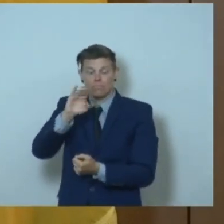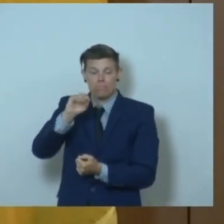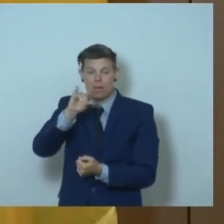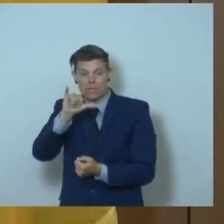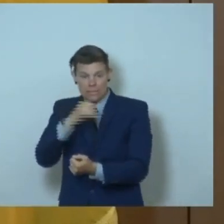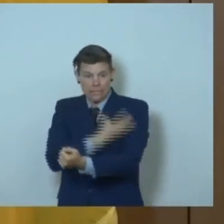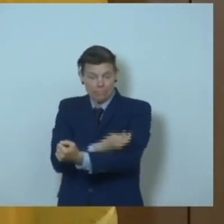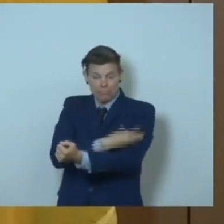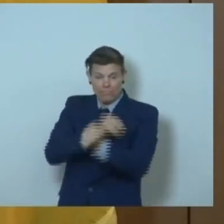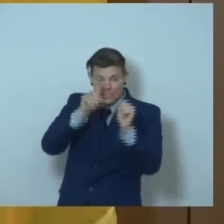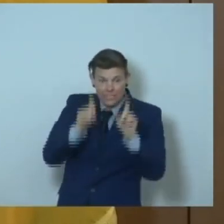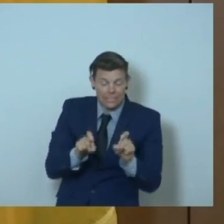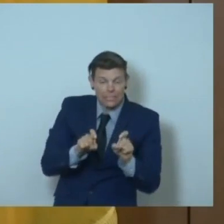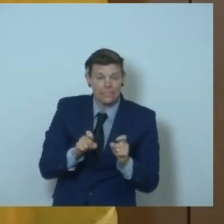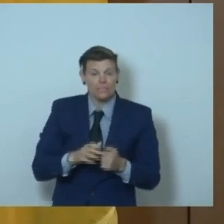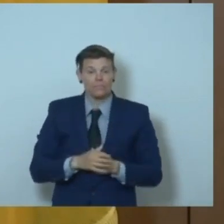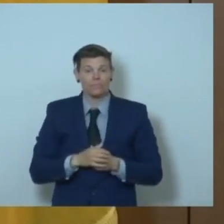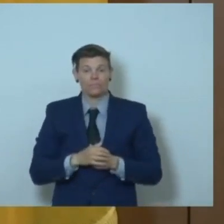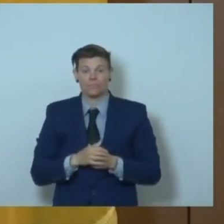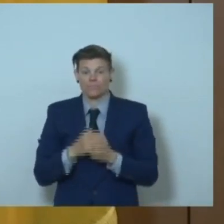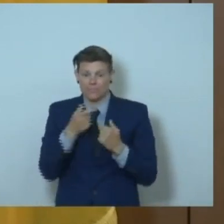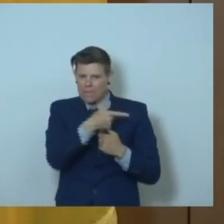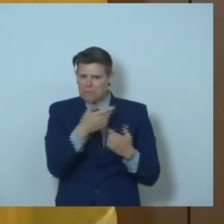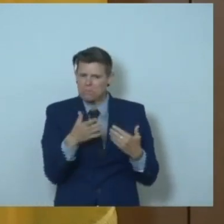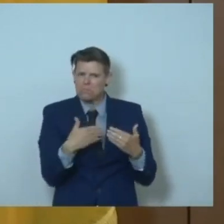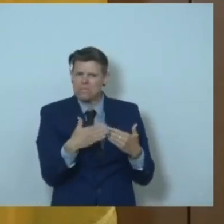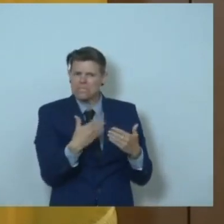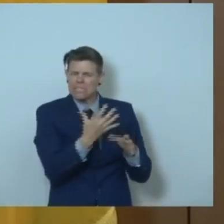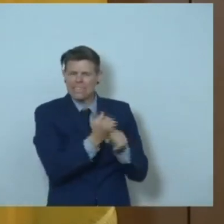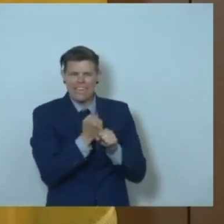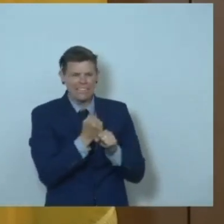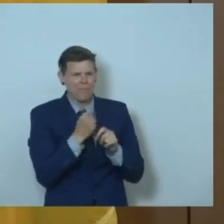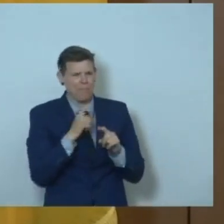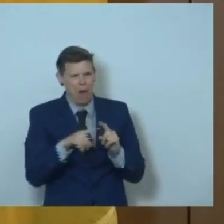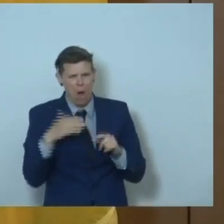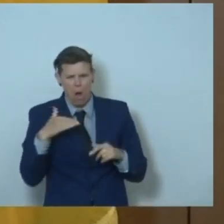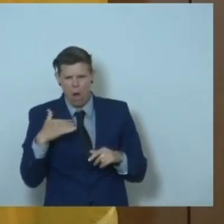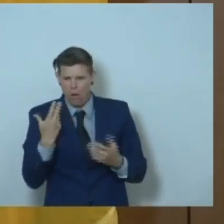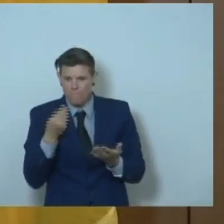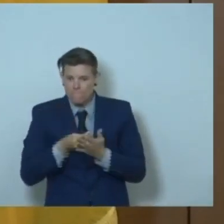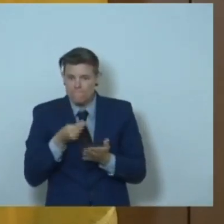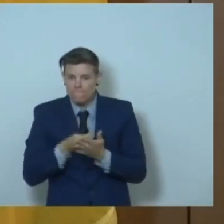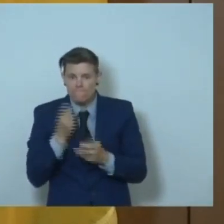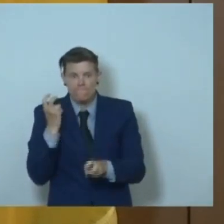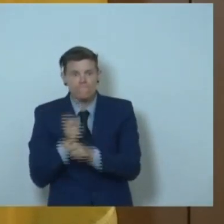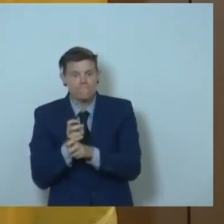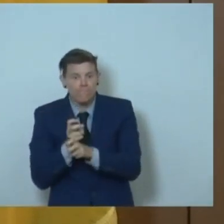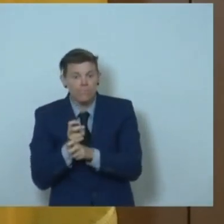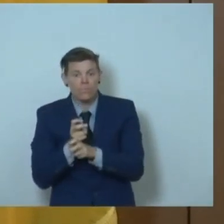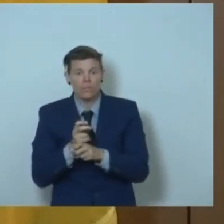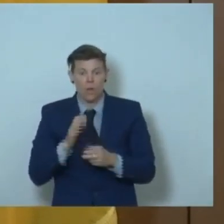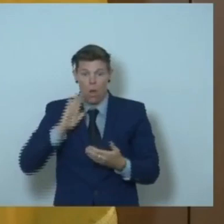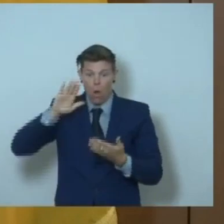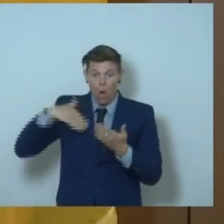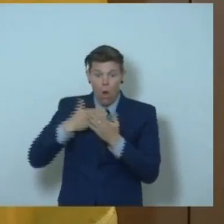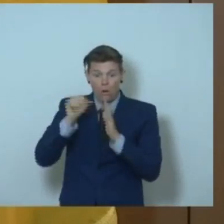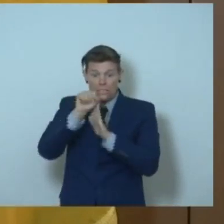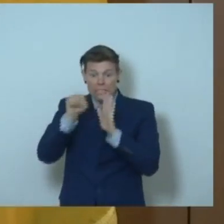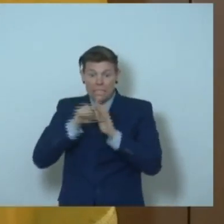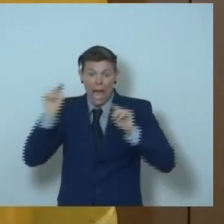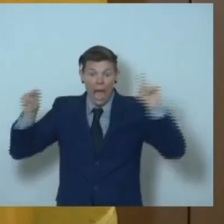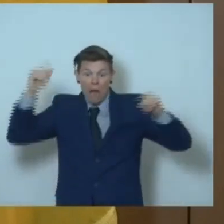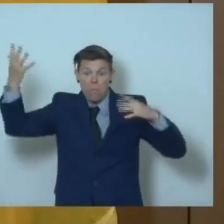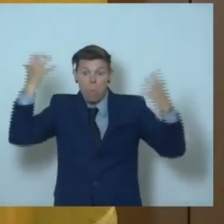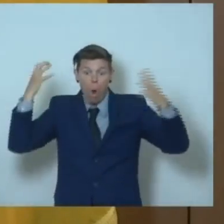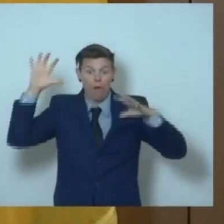is not a productive environment for this country. We're all trying to get it. We're all chasing it. Prices aren't stable,